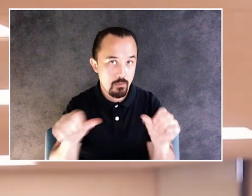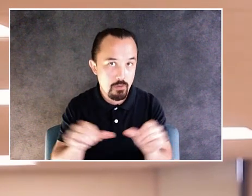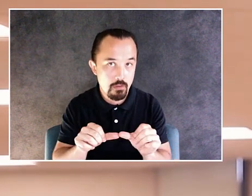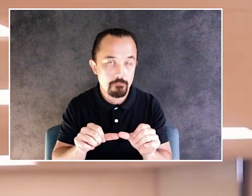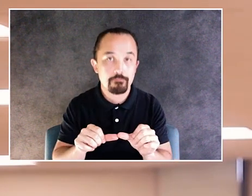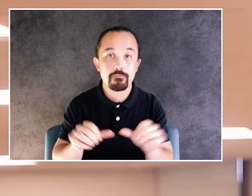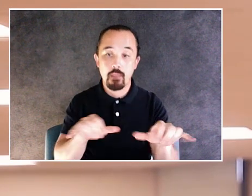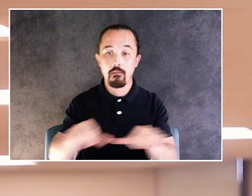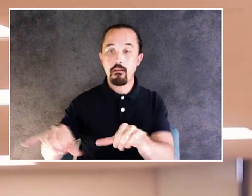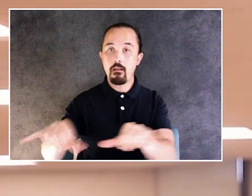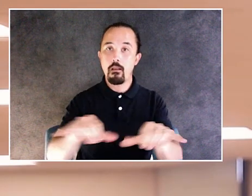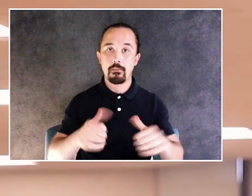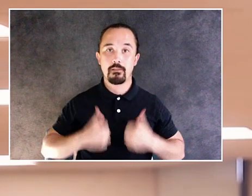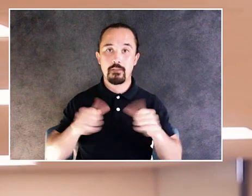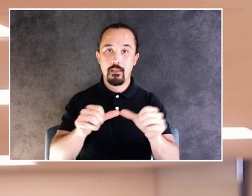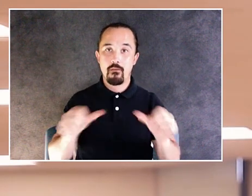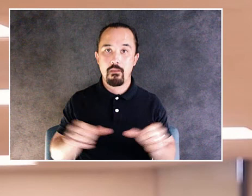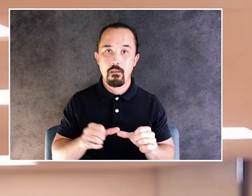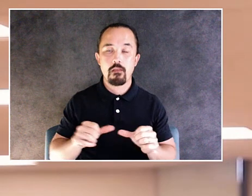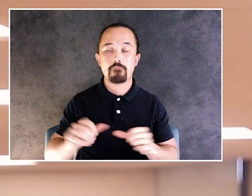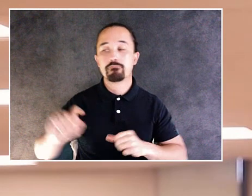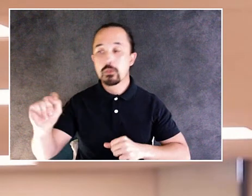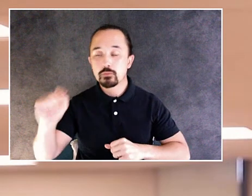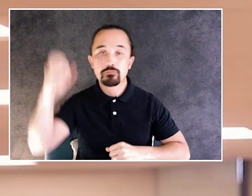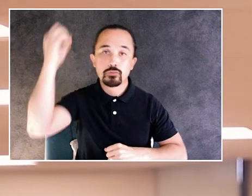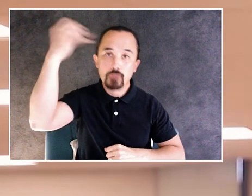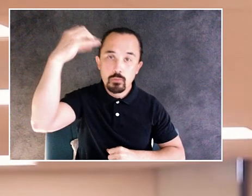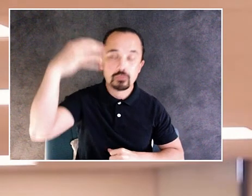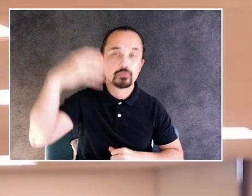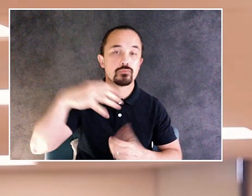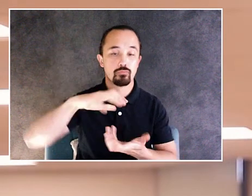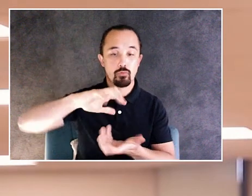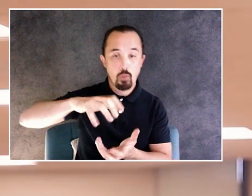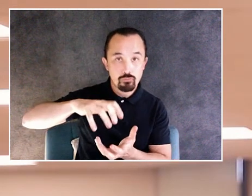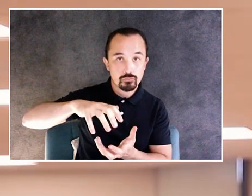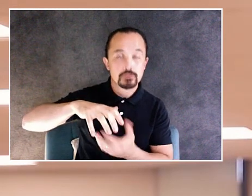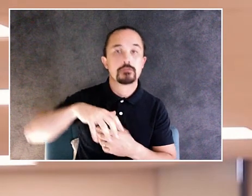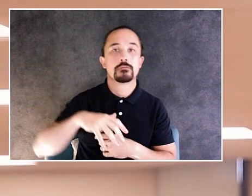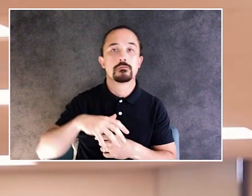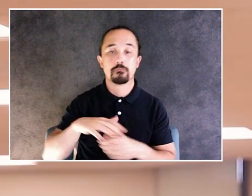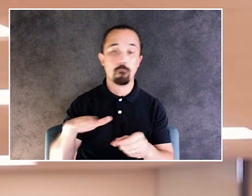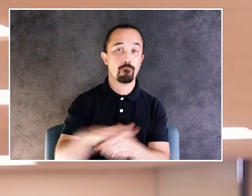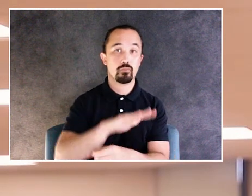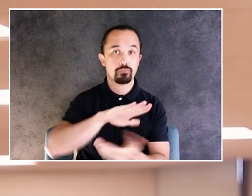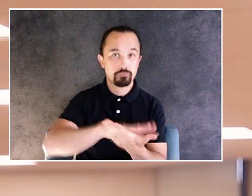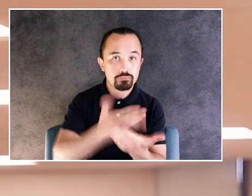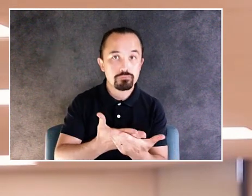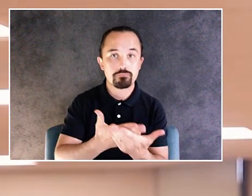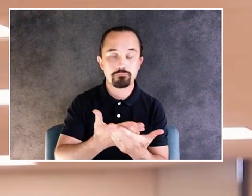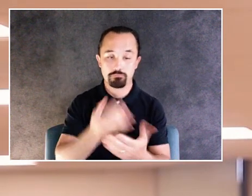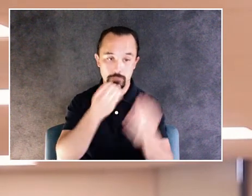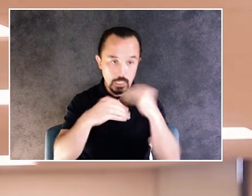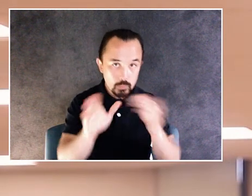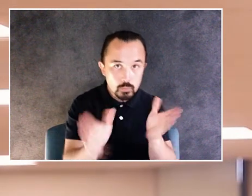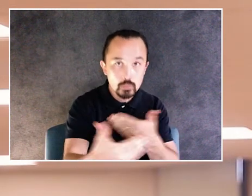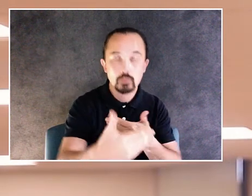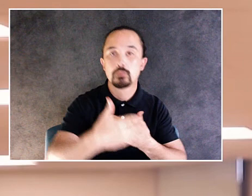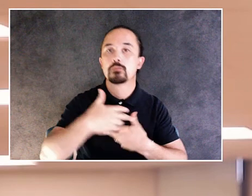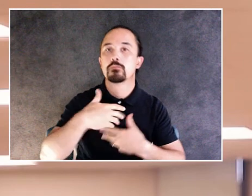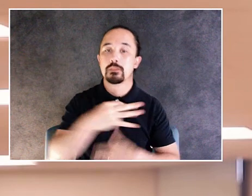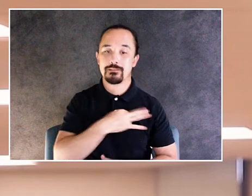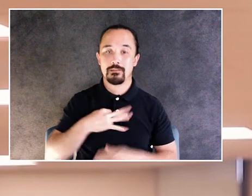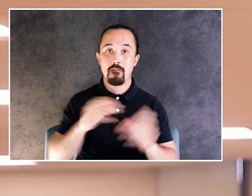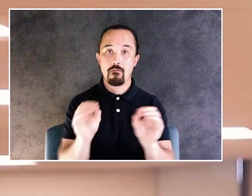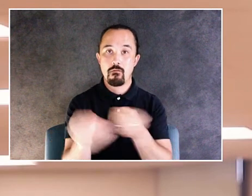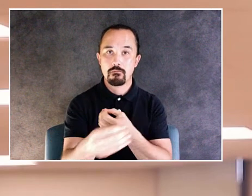common living area, and restrooms, showers, laundry facilities, a commercial kitchen and dining room, staff offices, and